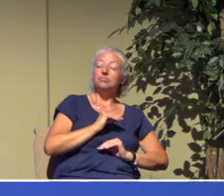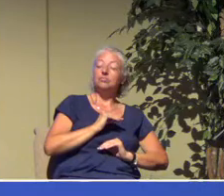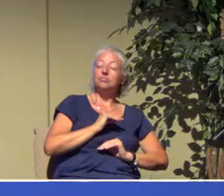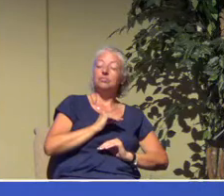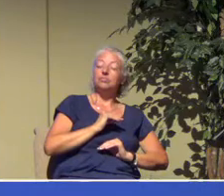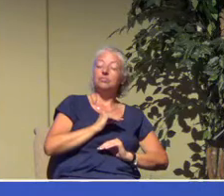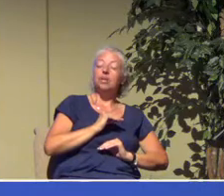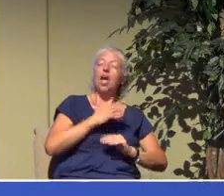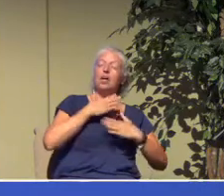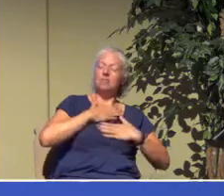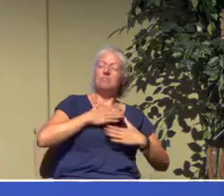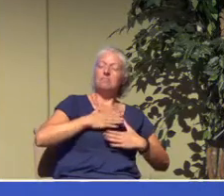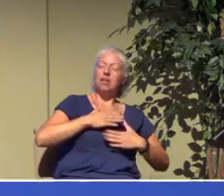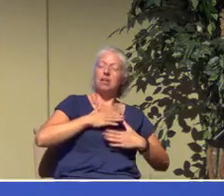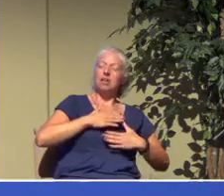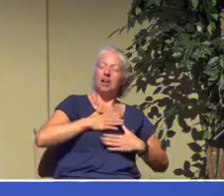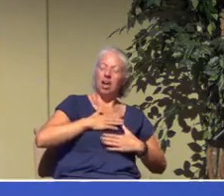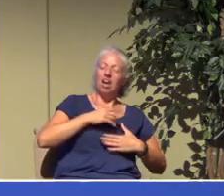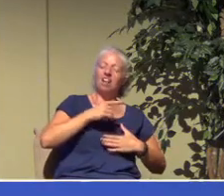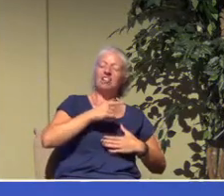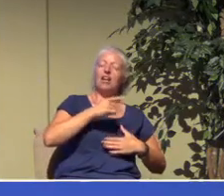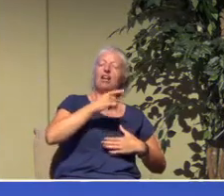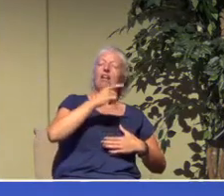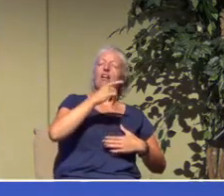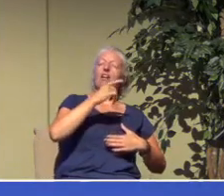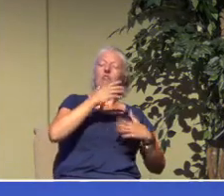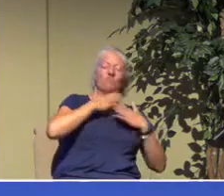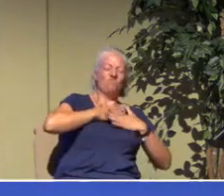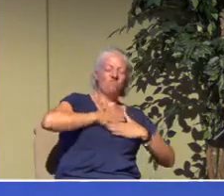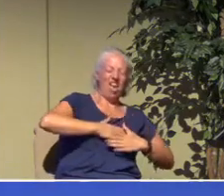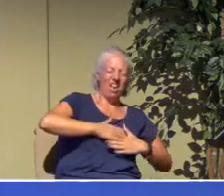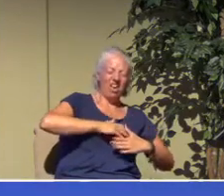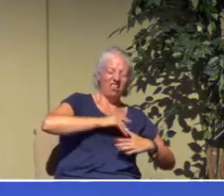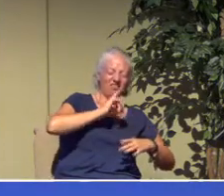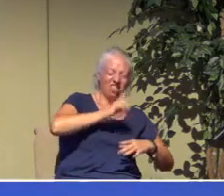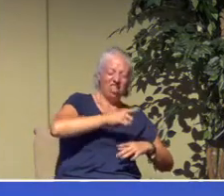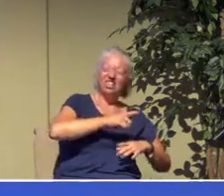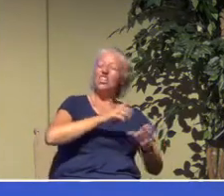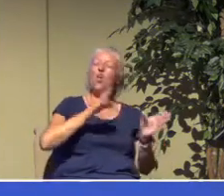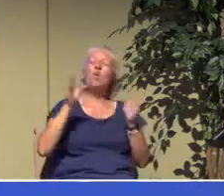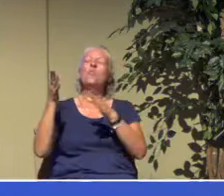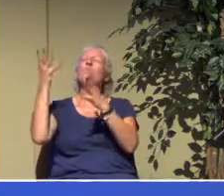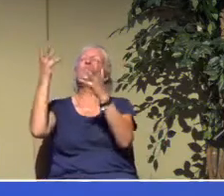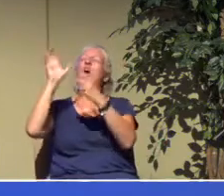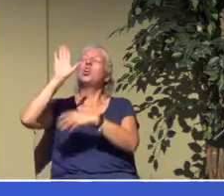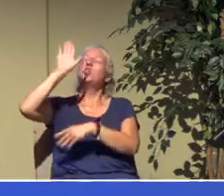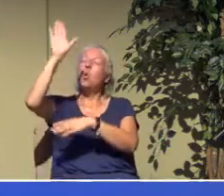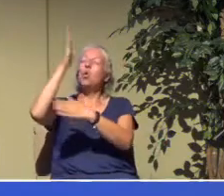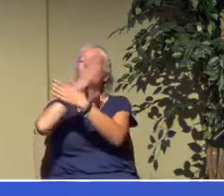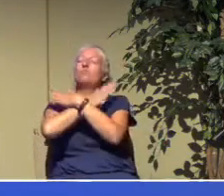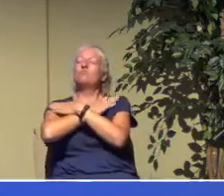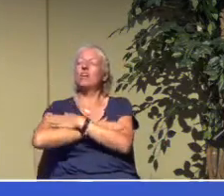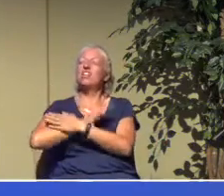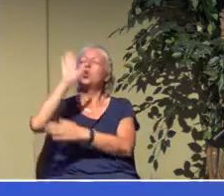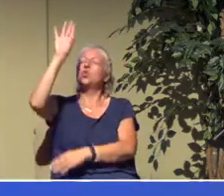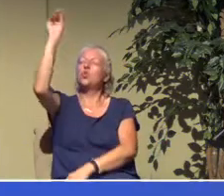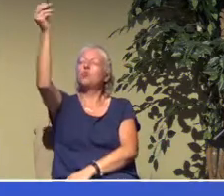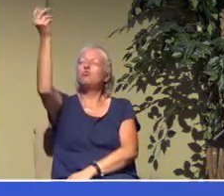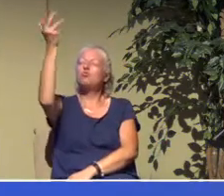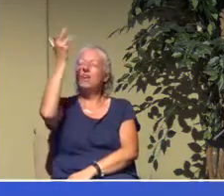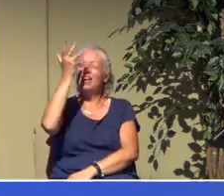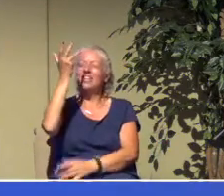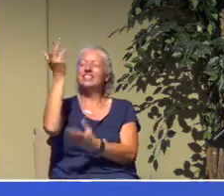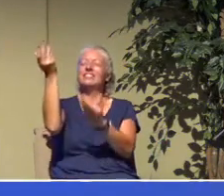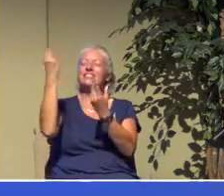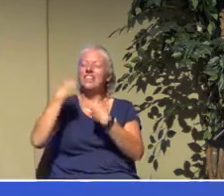he had rest. He thought he had it. We want the rest that Jesus offers. Give us the grace to make that choice and to make it